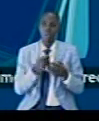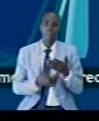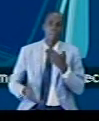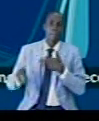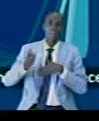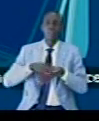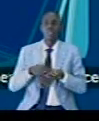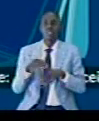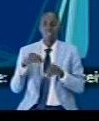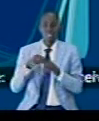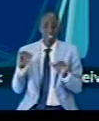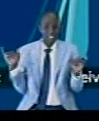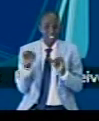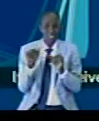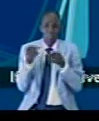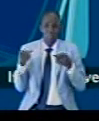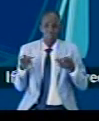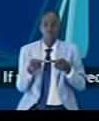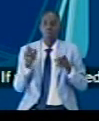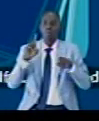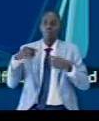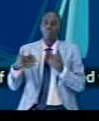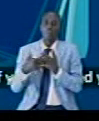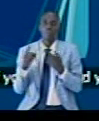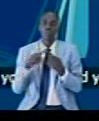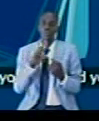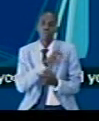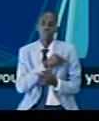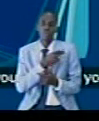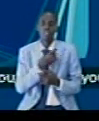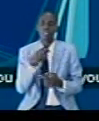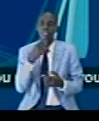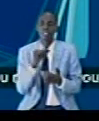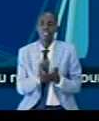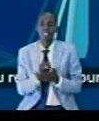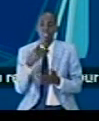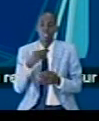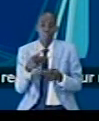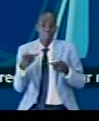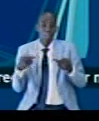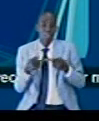that same spot. She went back to the hospital and she was told that the spot